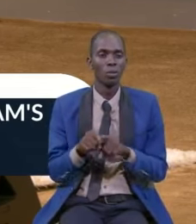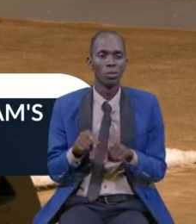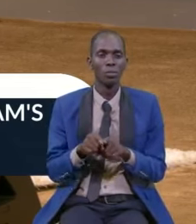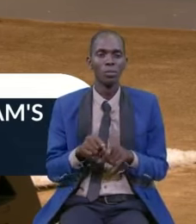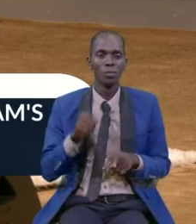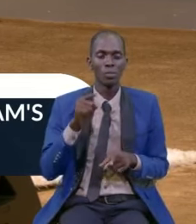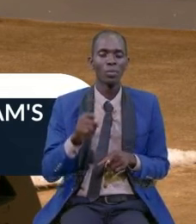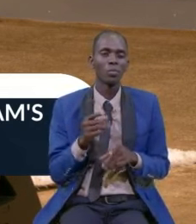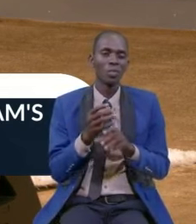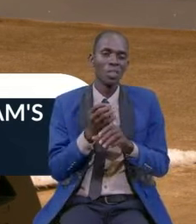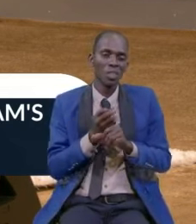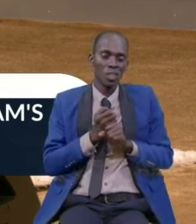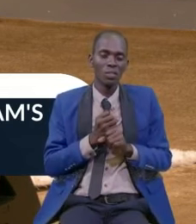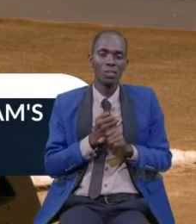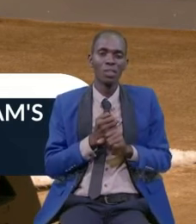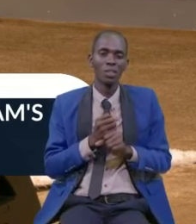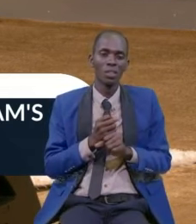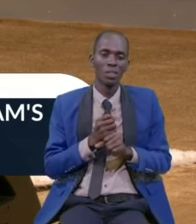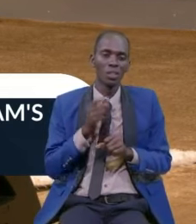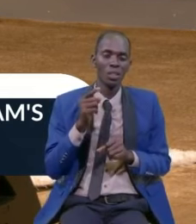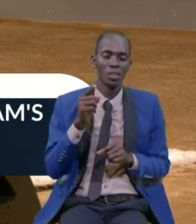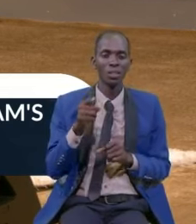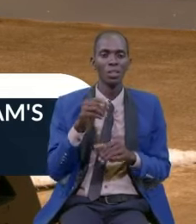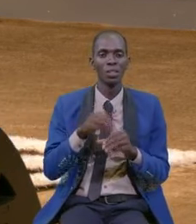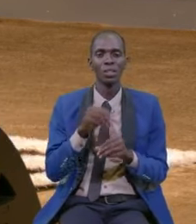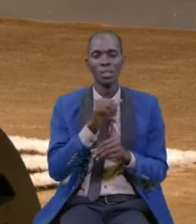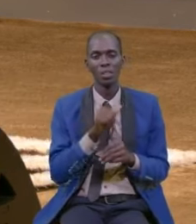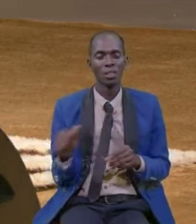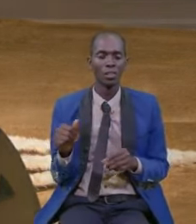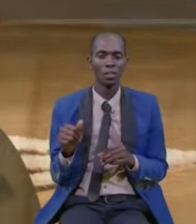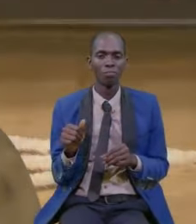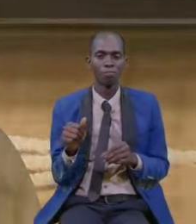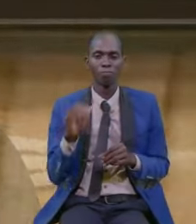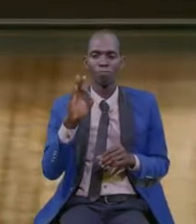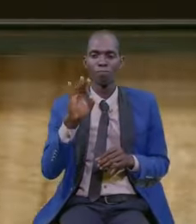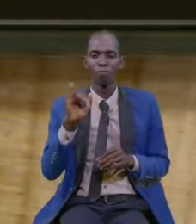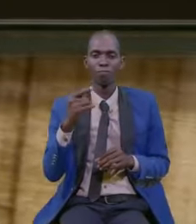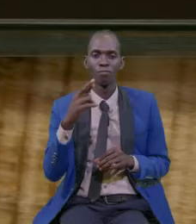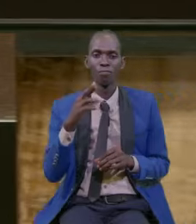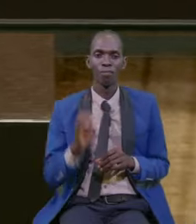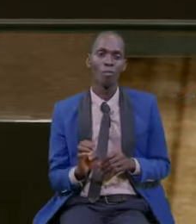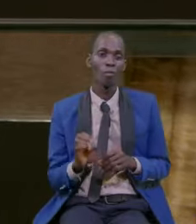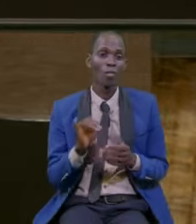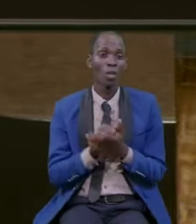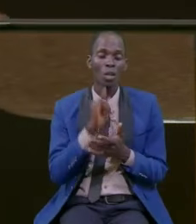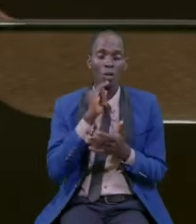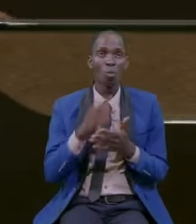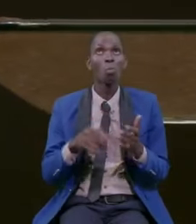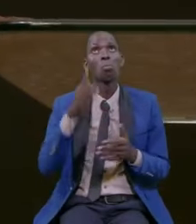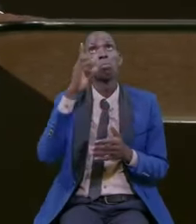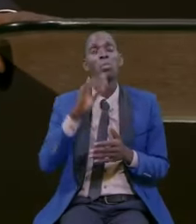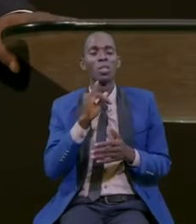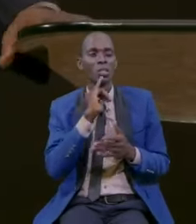he received him in a figle that's the faith God is expecting from